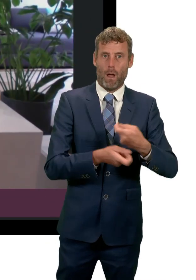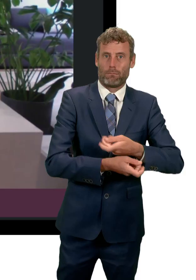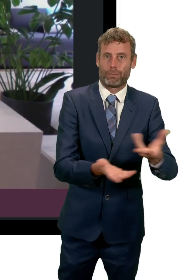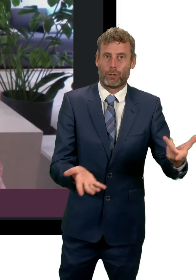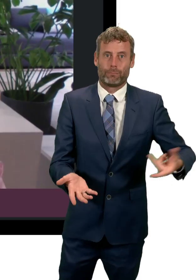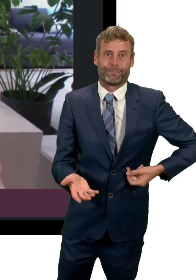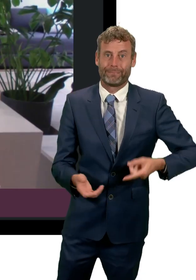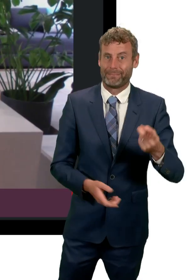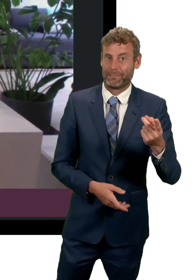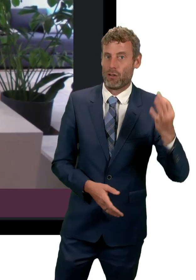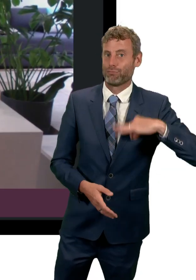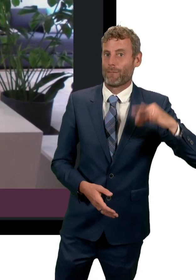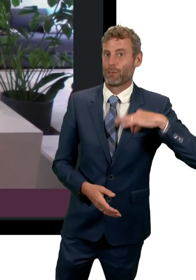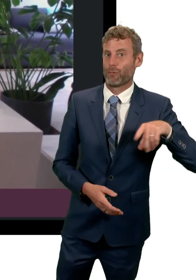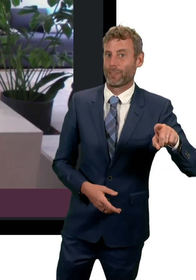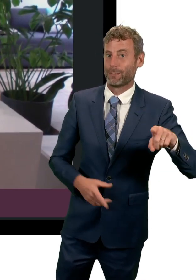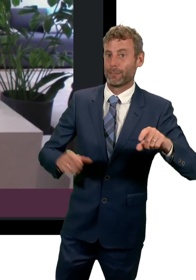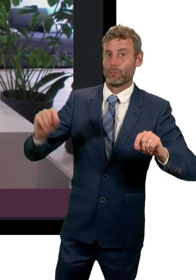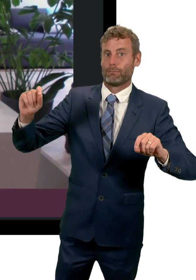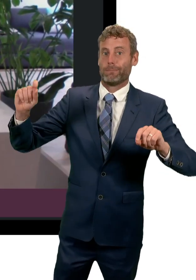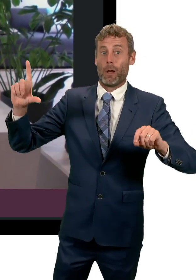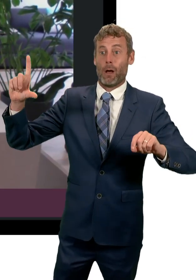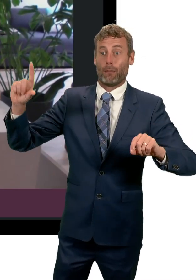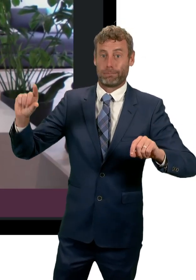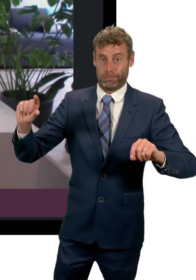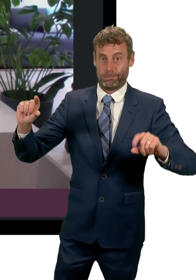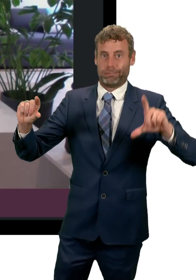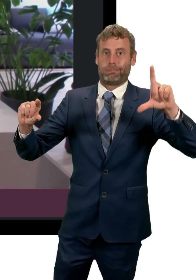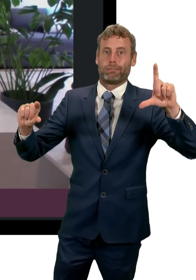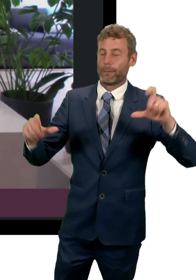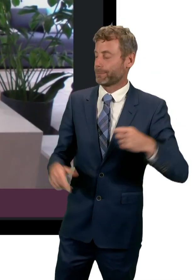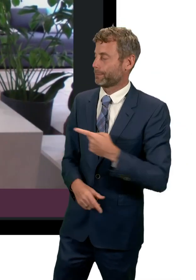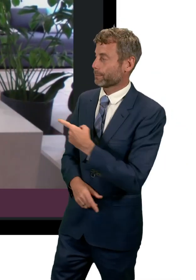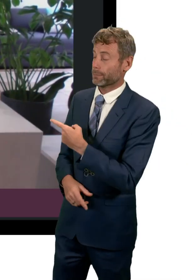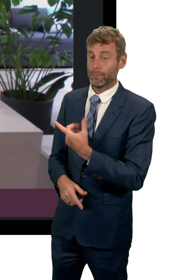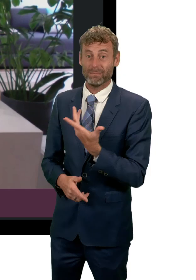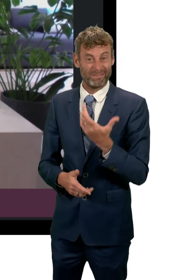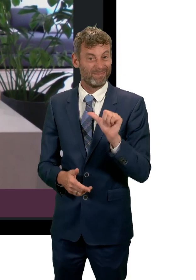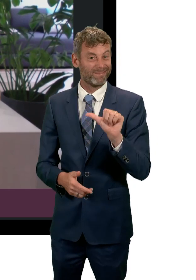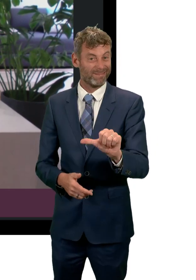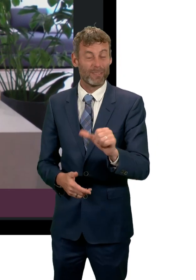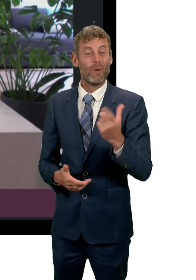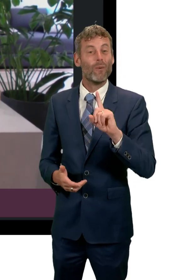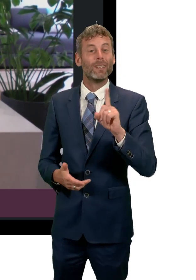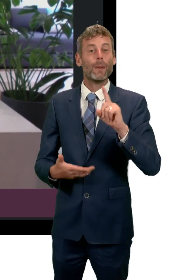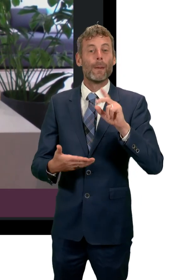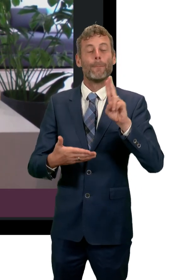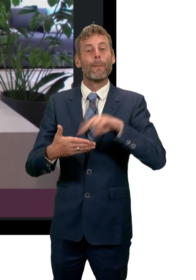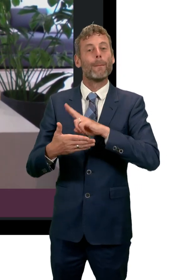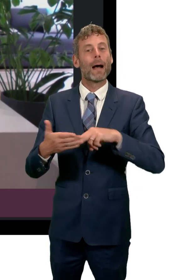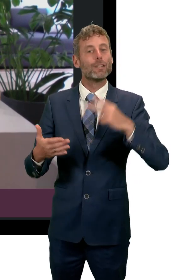Gary. We need both. We've always done that with any health condition. We treat and we prevent. It's the same if we ban smoking indoors, but